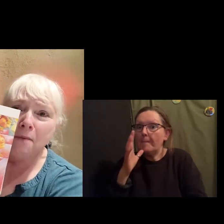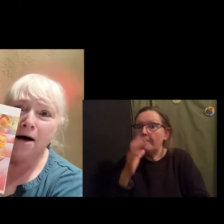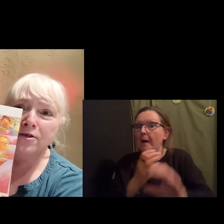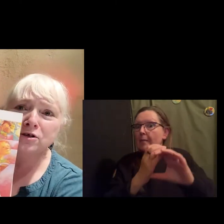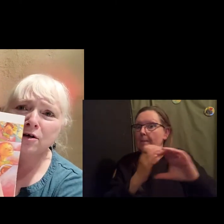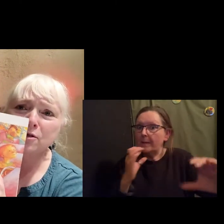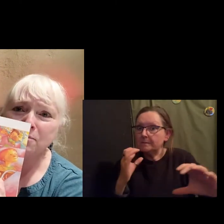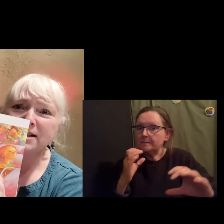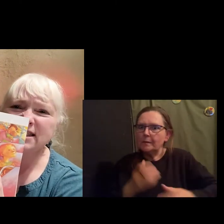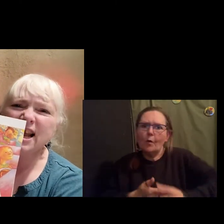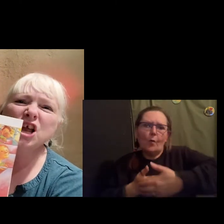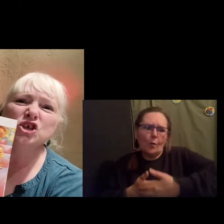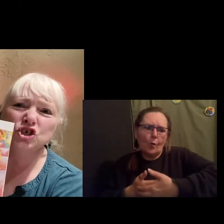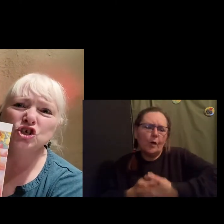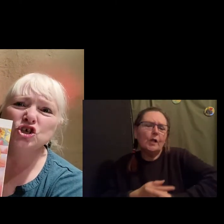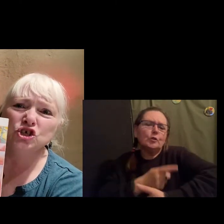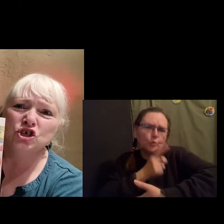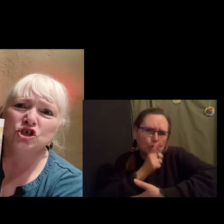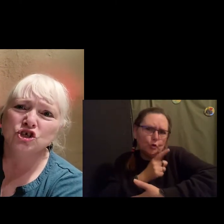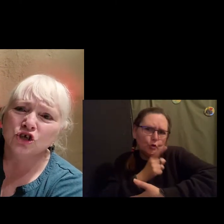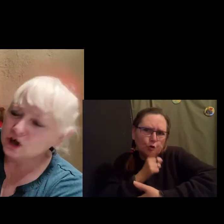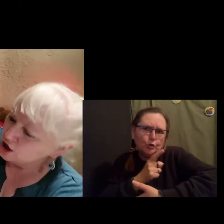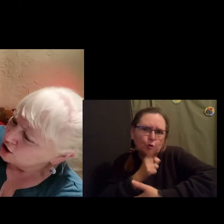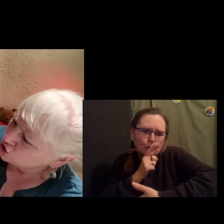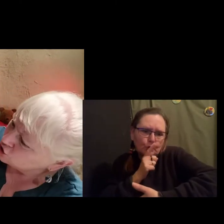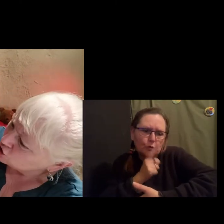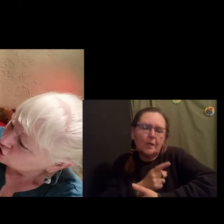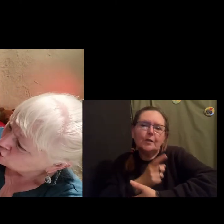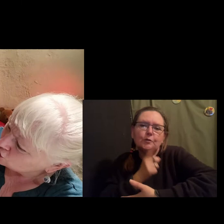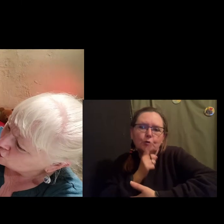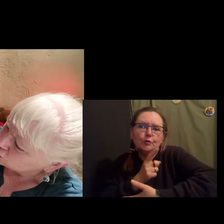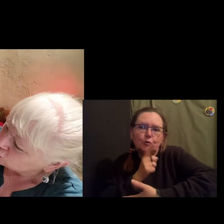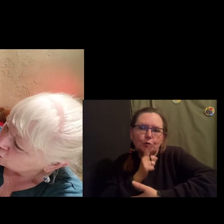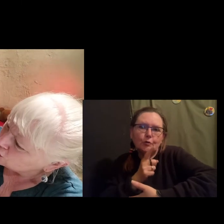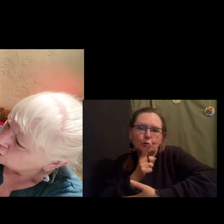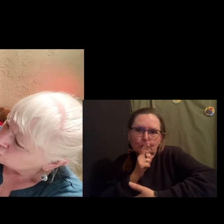The mothers on the bus say shh, shh, shh, shh,